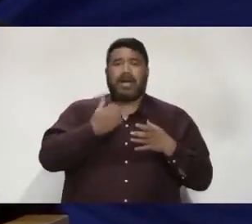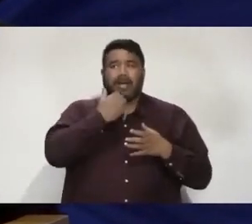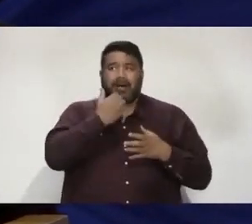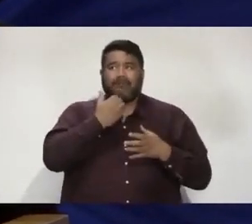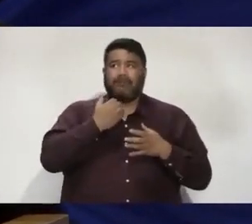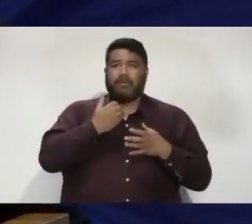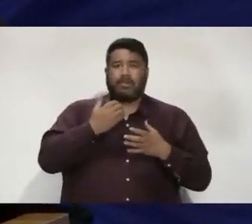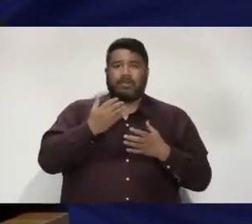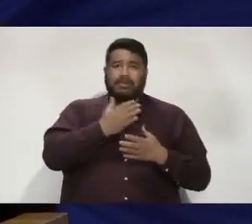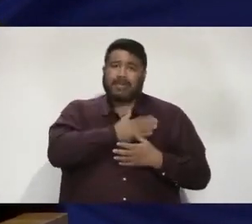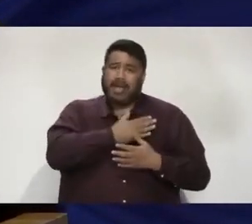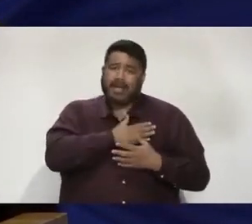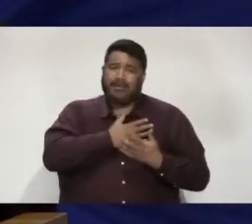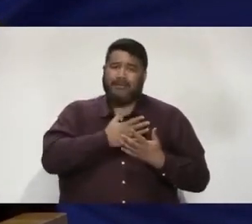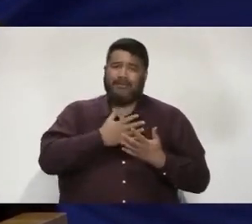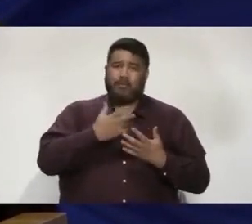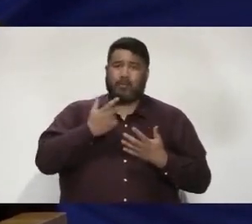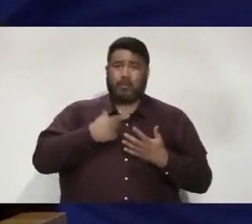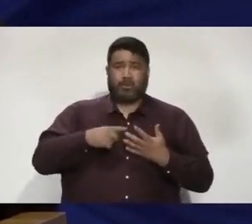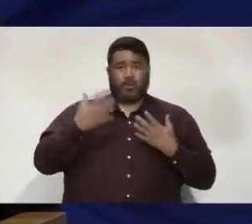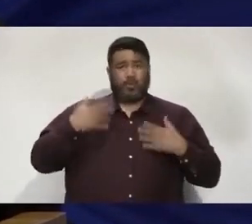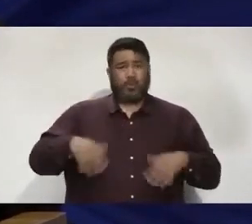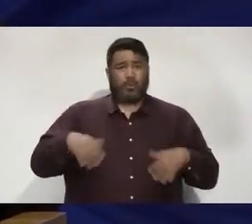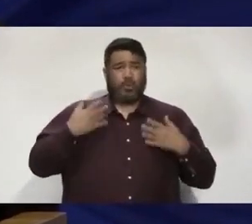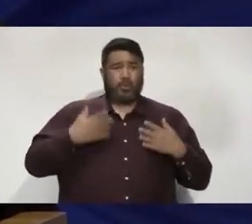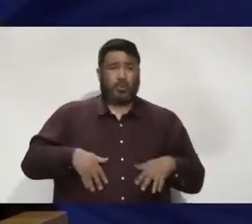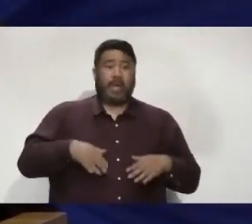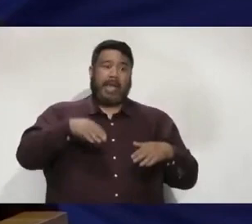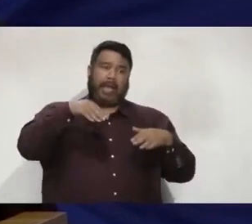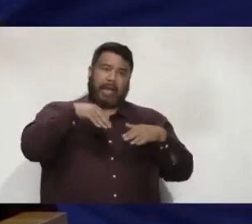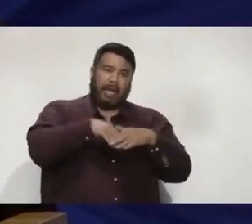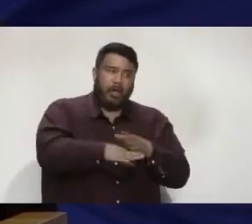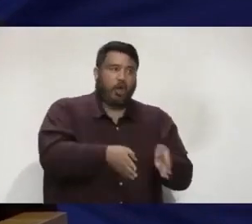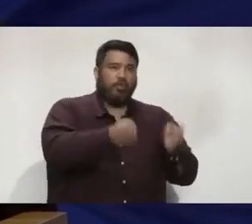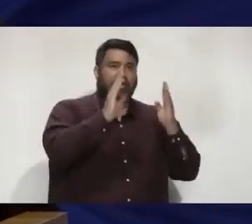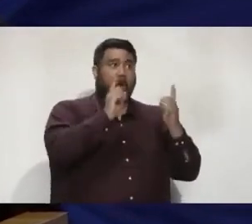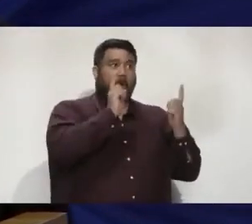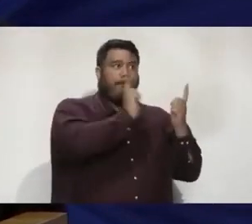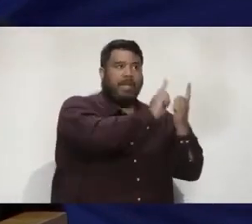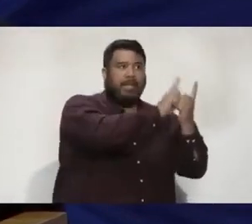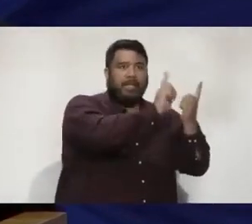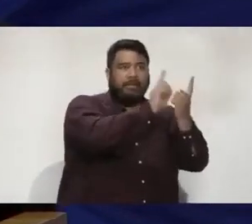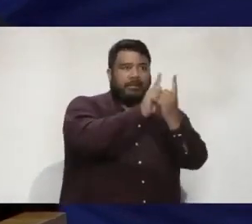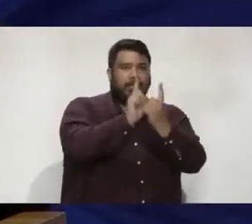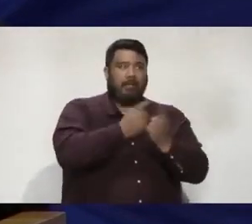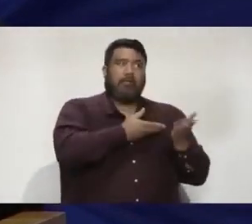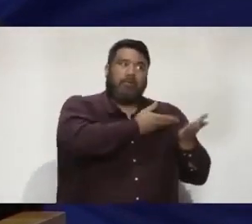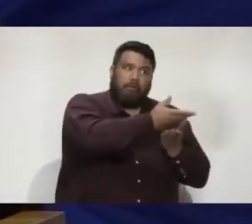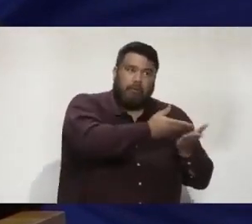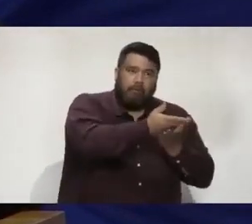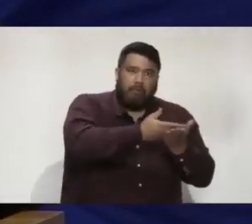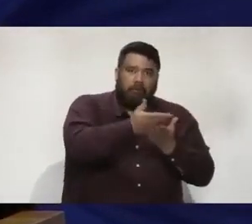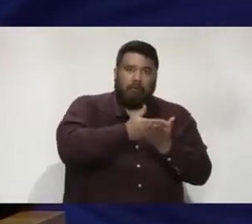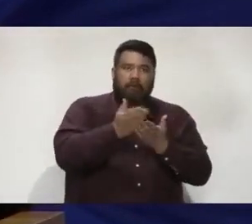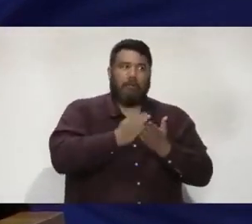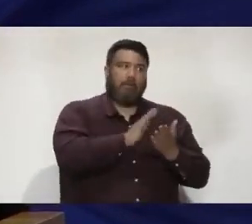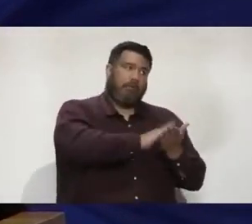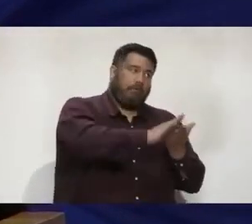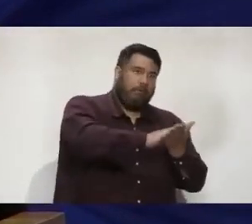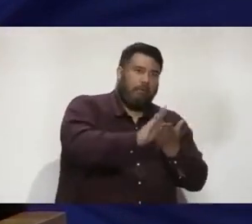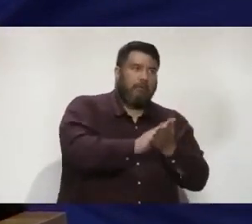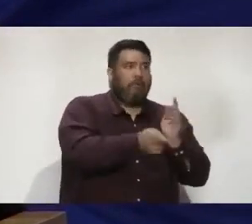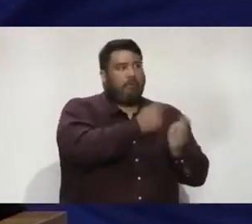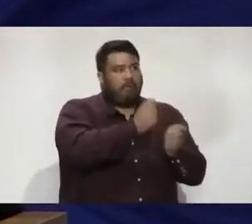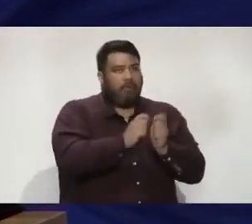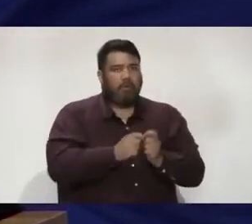enormous amount of health resource to go into each and every one of these managed isolation facilities. And every member of our health workforce